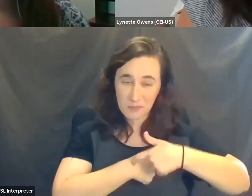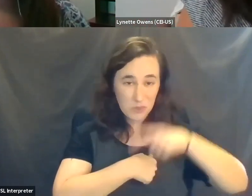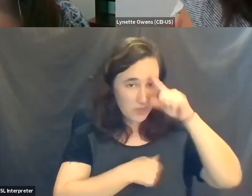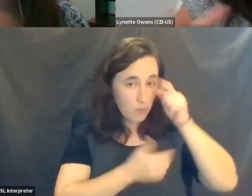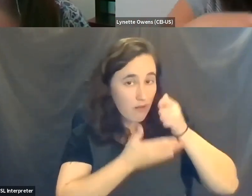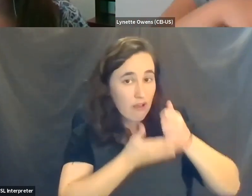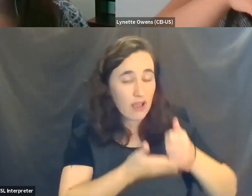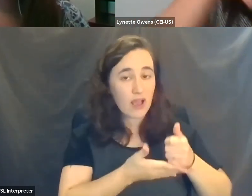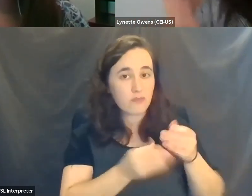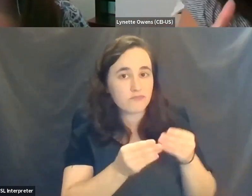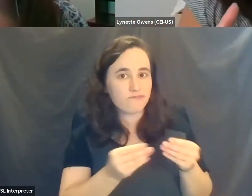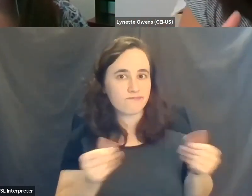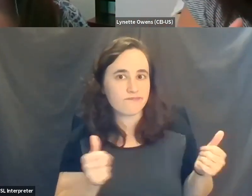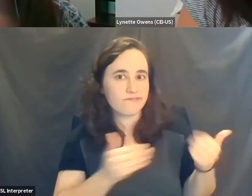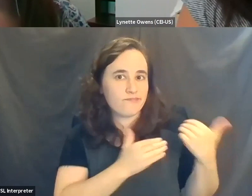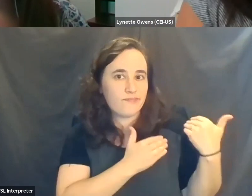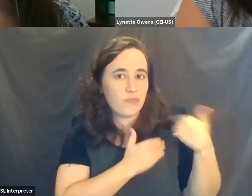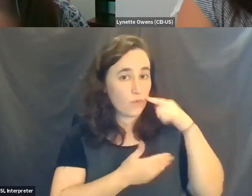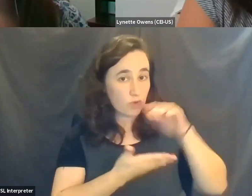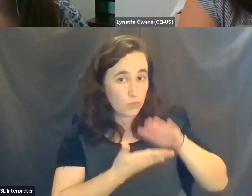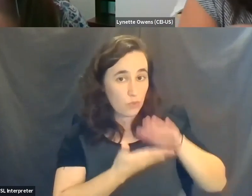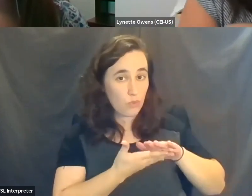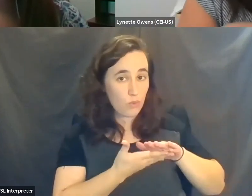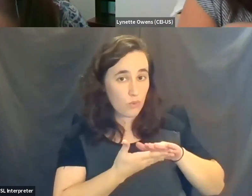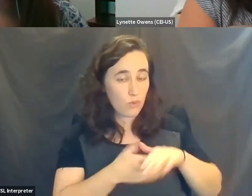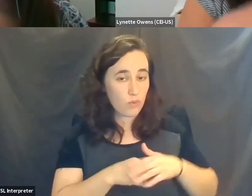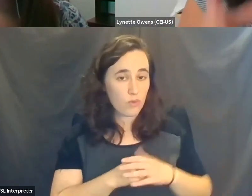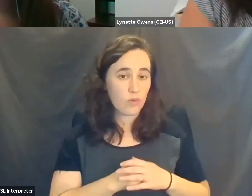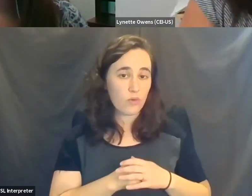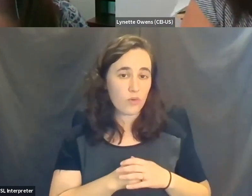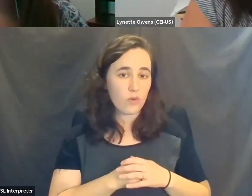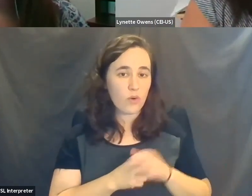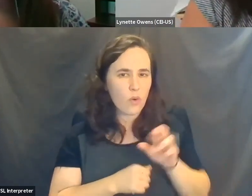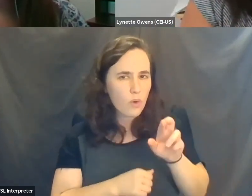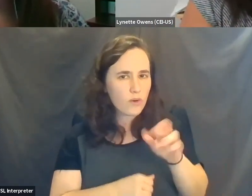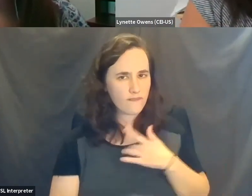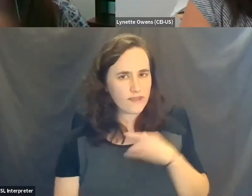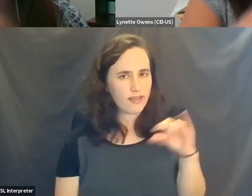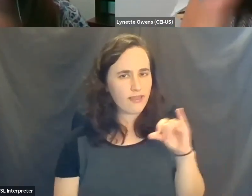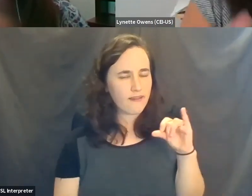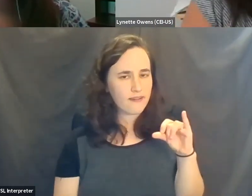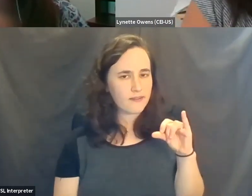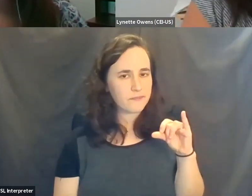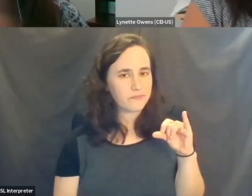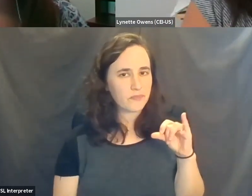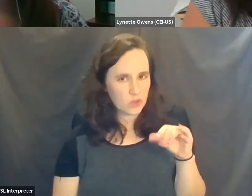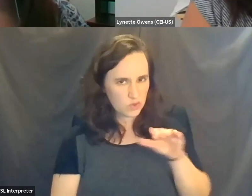on the schools to have to make that space? Or do you think it's necessary to weave it